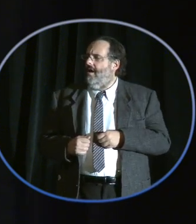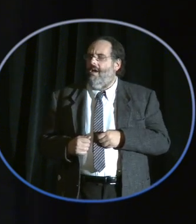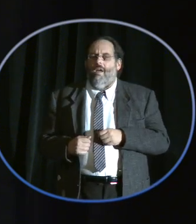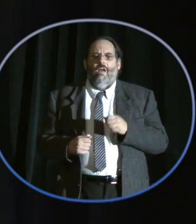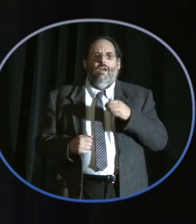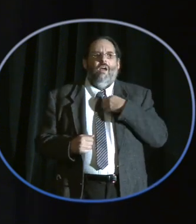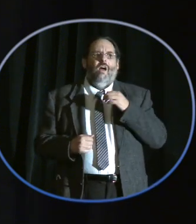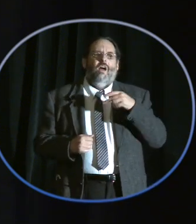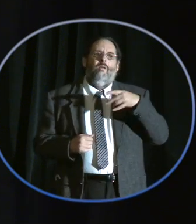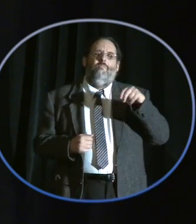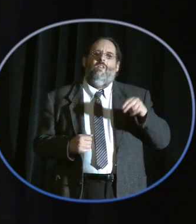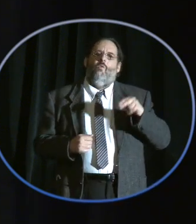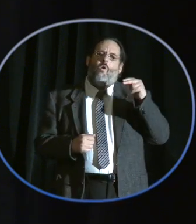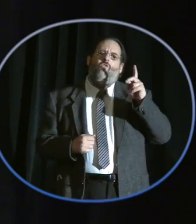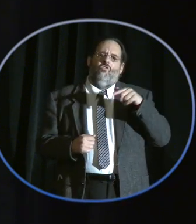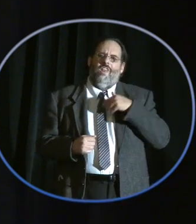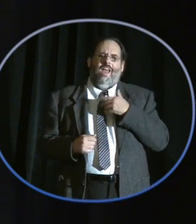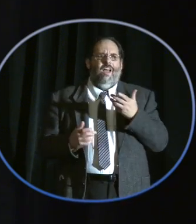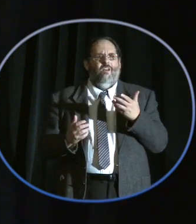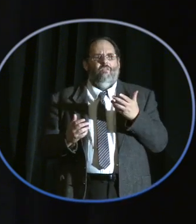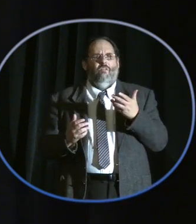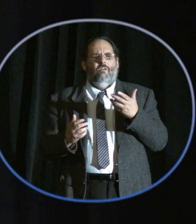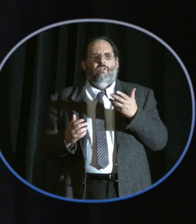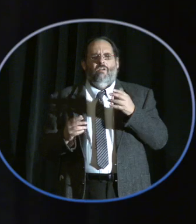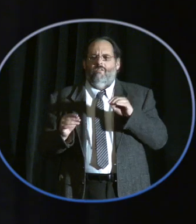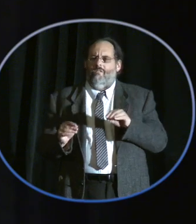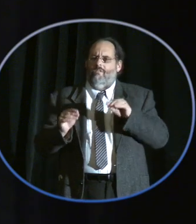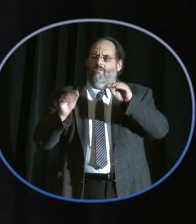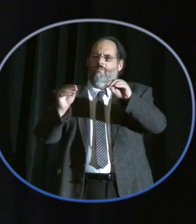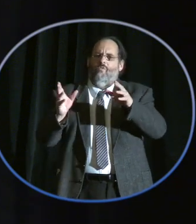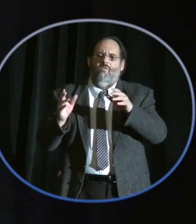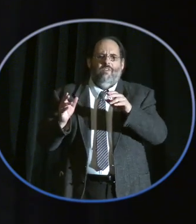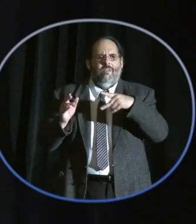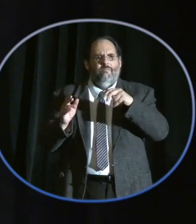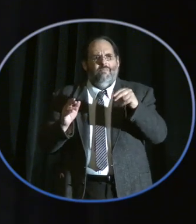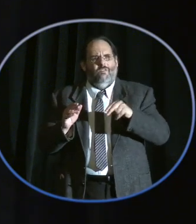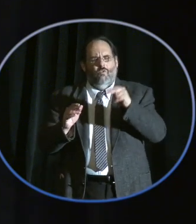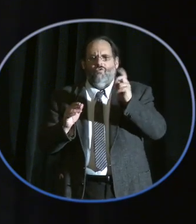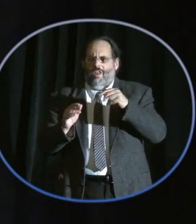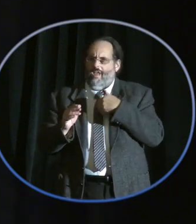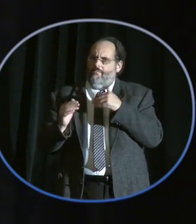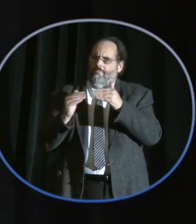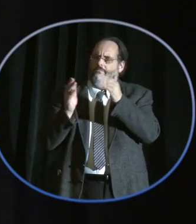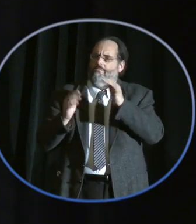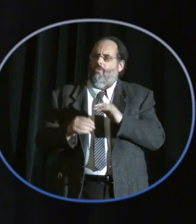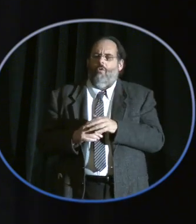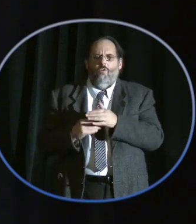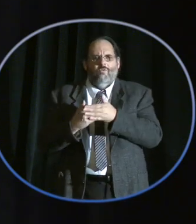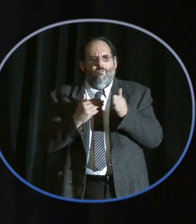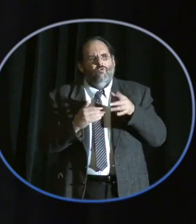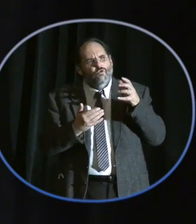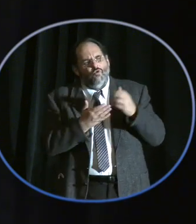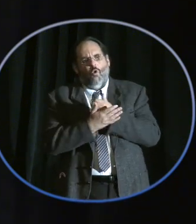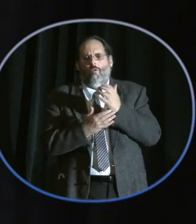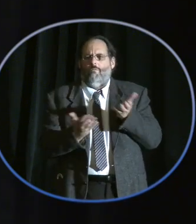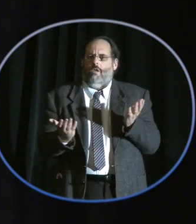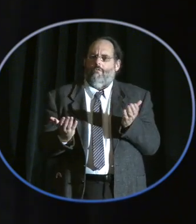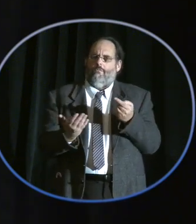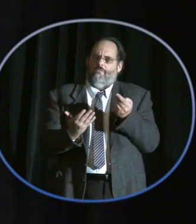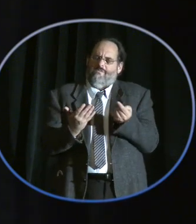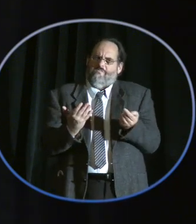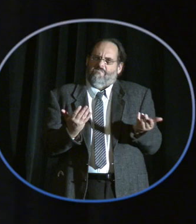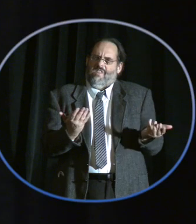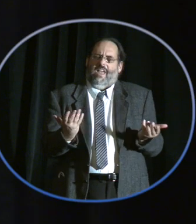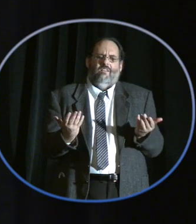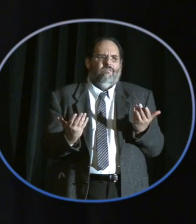Penn North deserves Charm TV moving from downtown into Penn North, right? Woo! These neighborhoods deserve things that